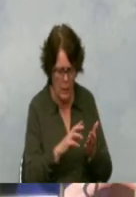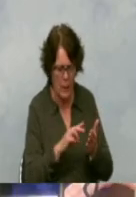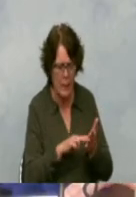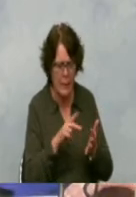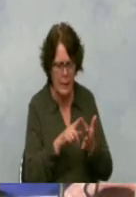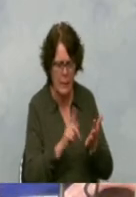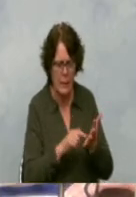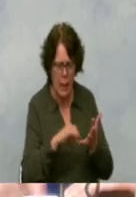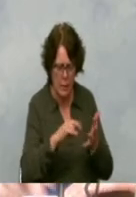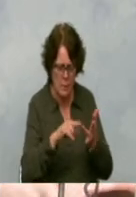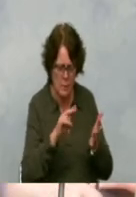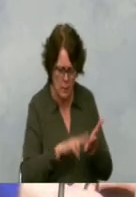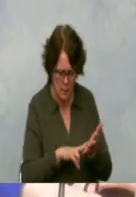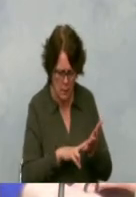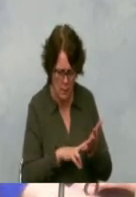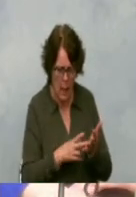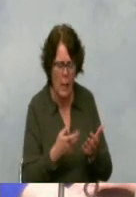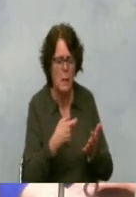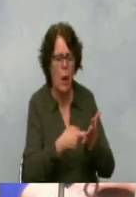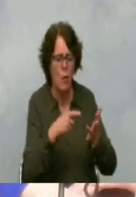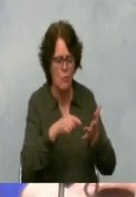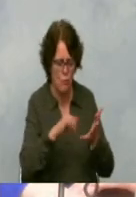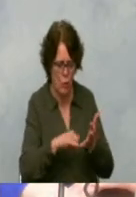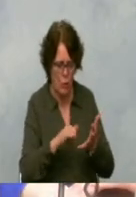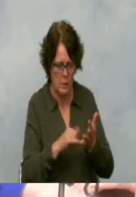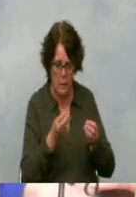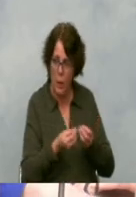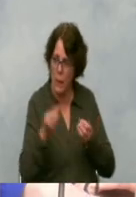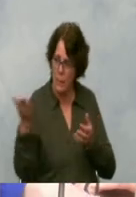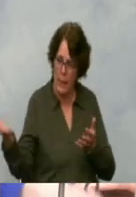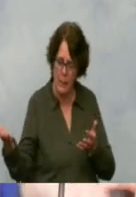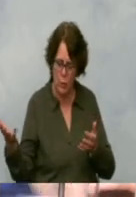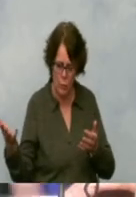Ross. And I'll hand back to the Provost. Thank you.